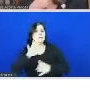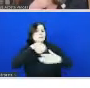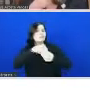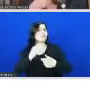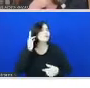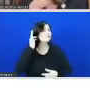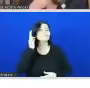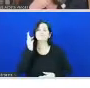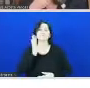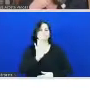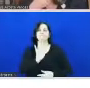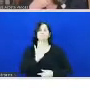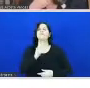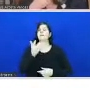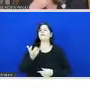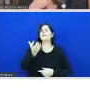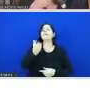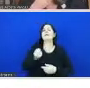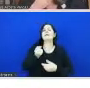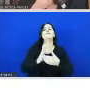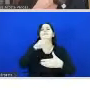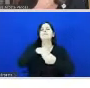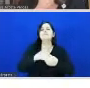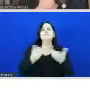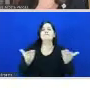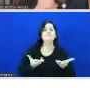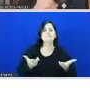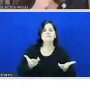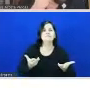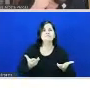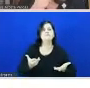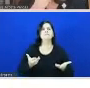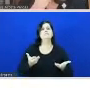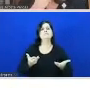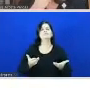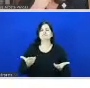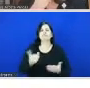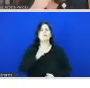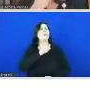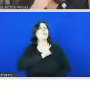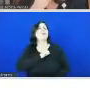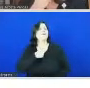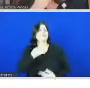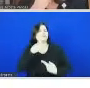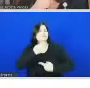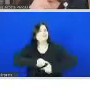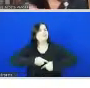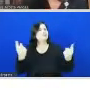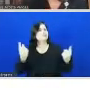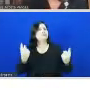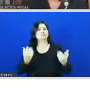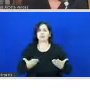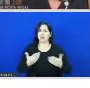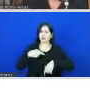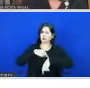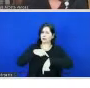Why did I say that we are facing a real gender justice crisis? It's because research shows that 2/3 of